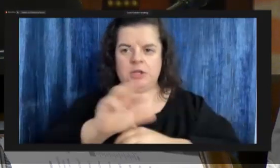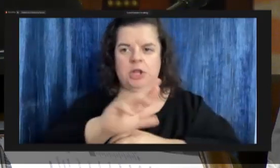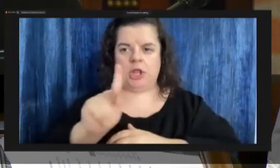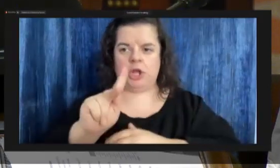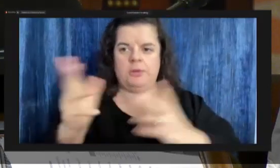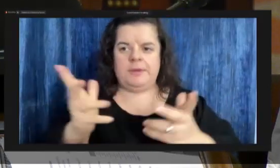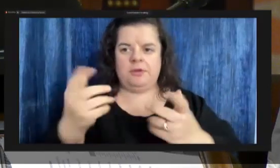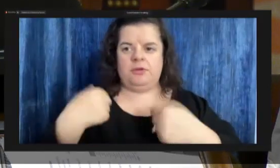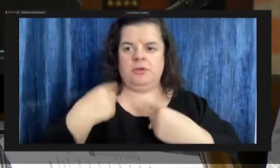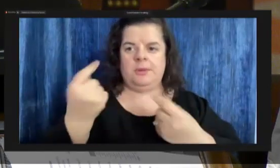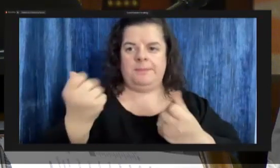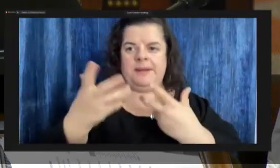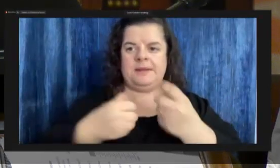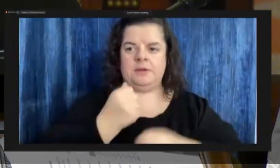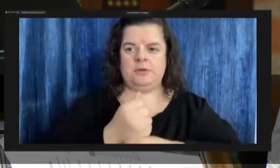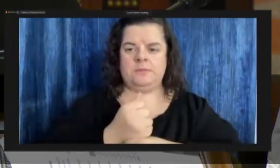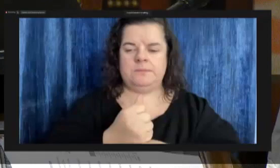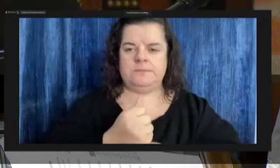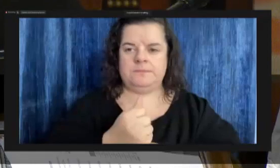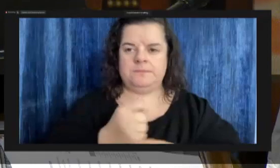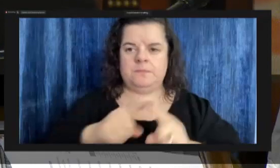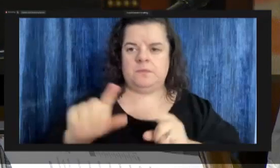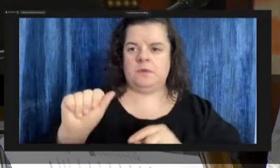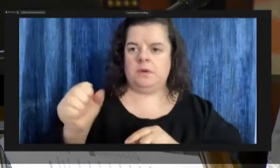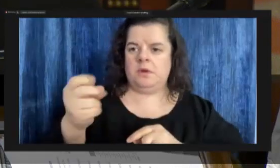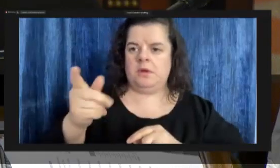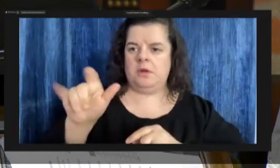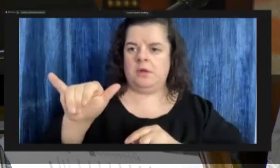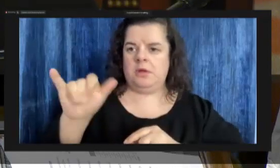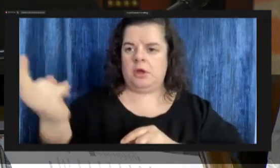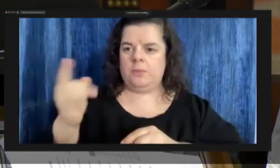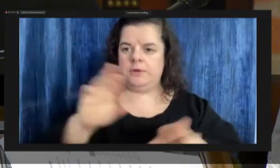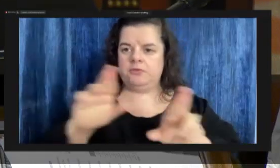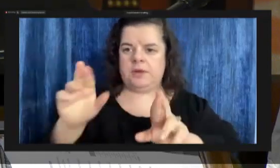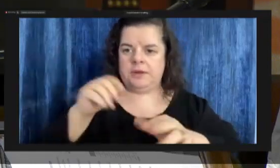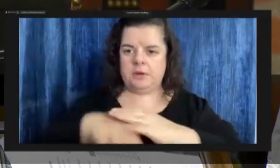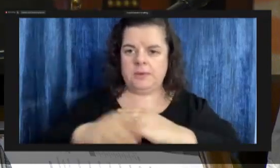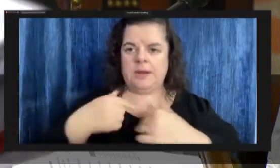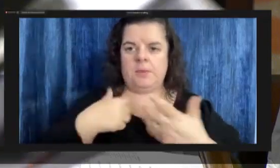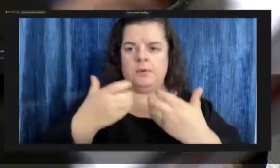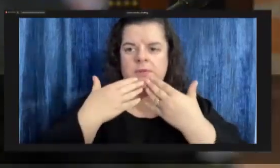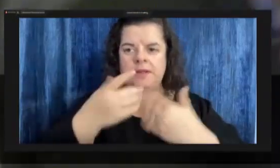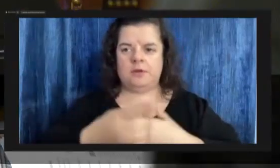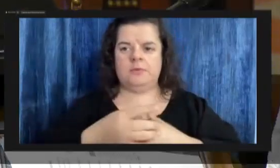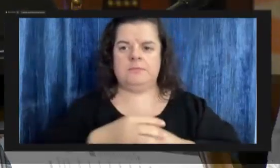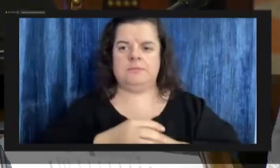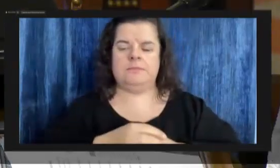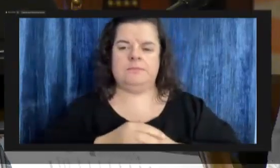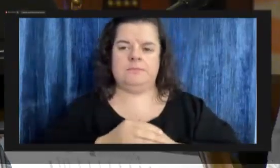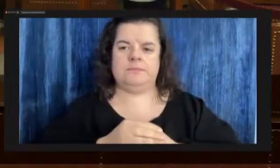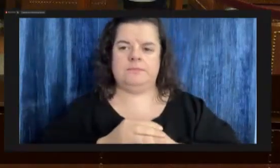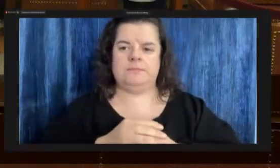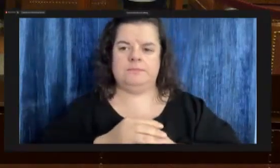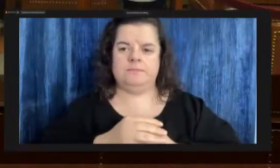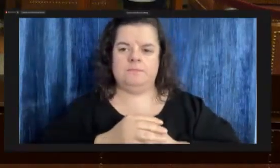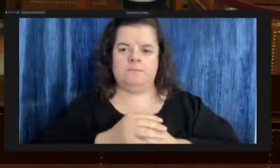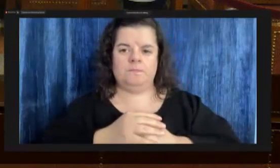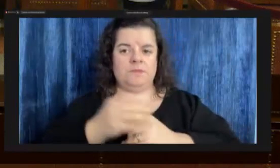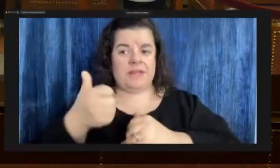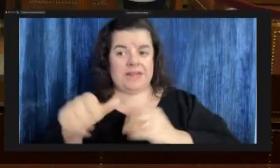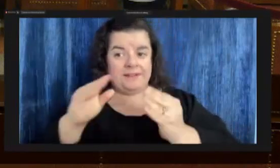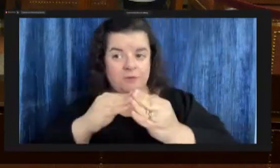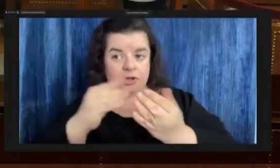years, but Ashley is always ready to fill in there, and I just want to thank her for that. Thank you. Any further